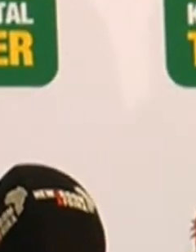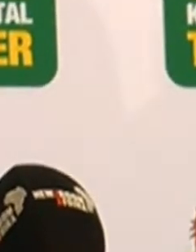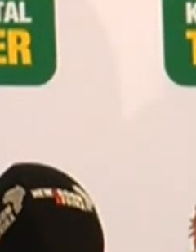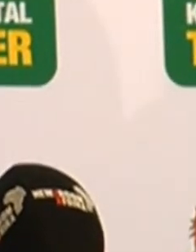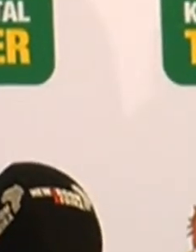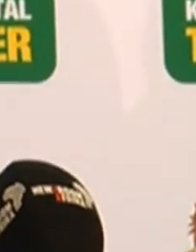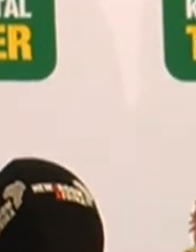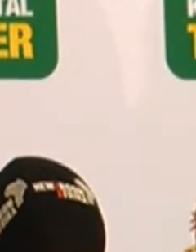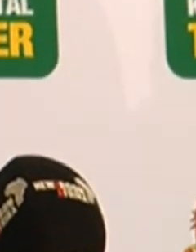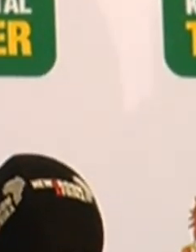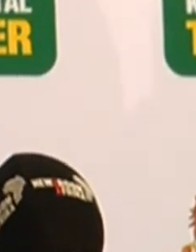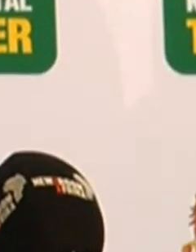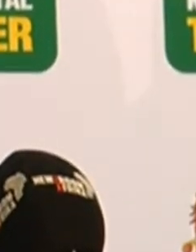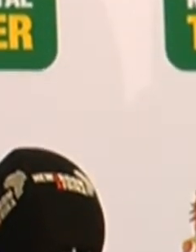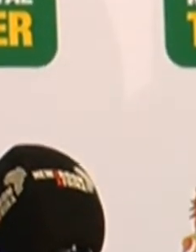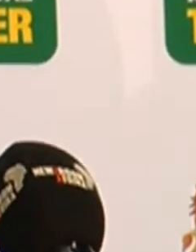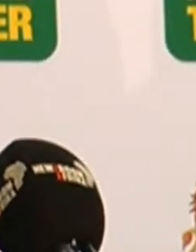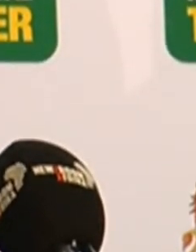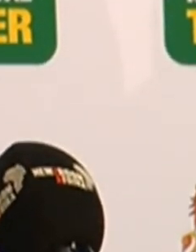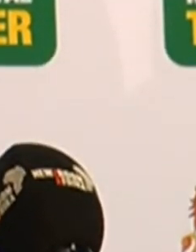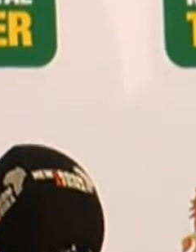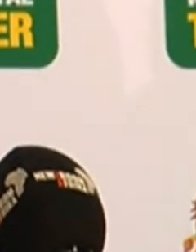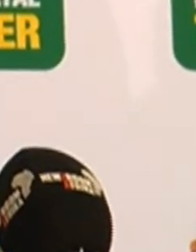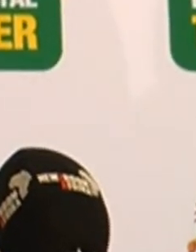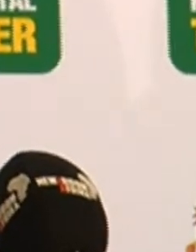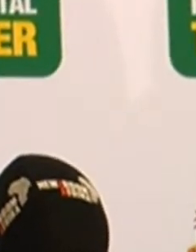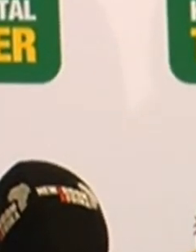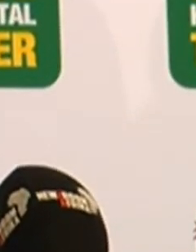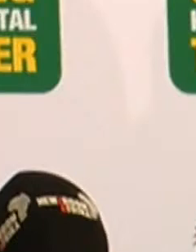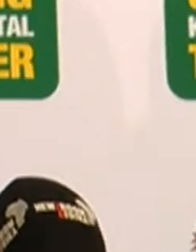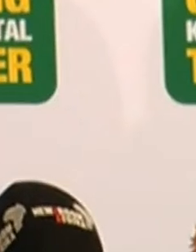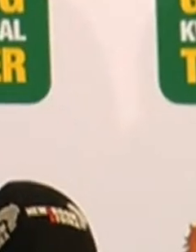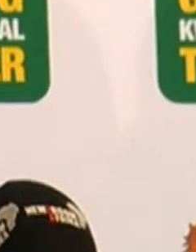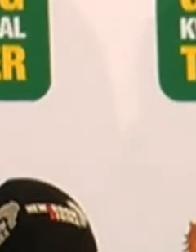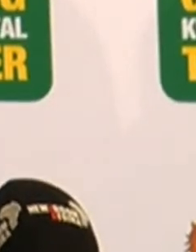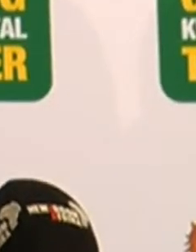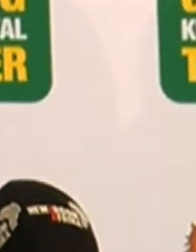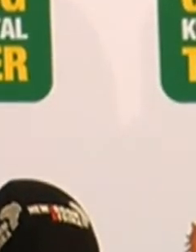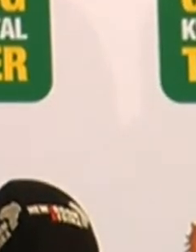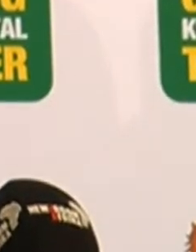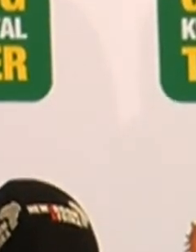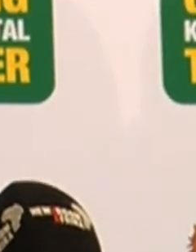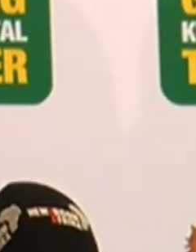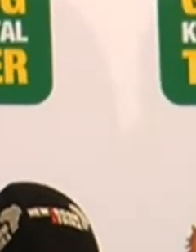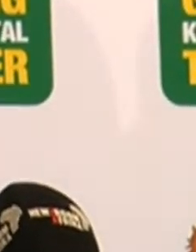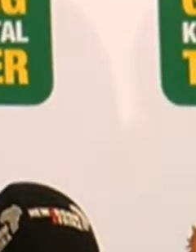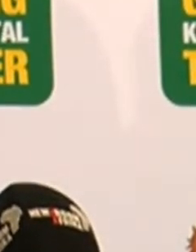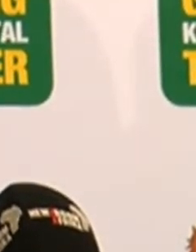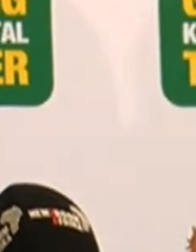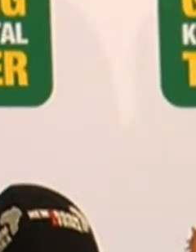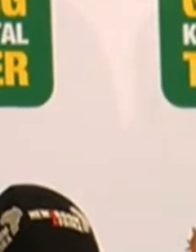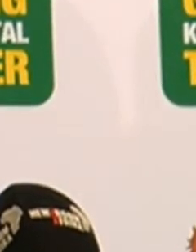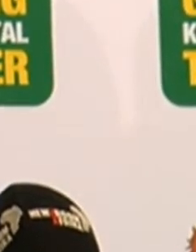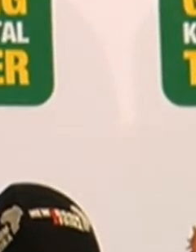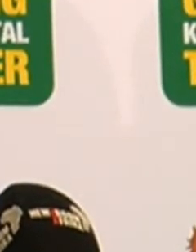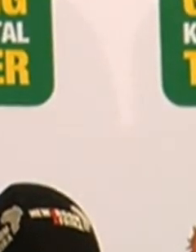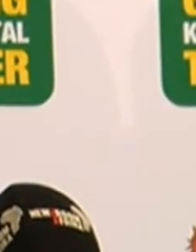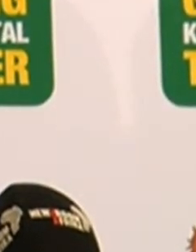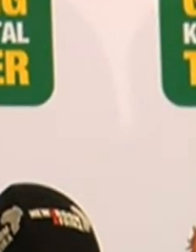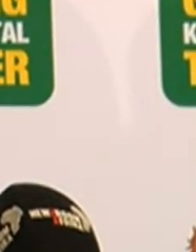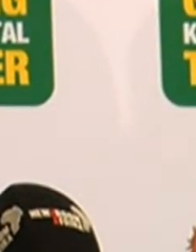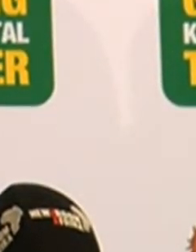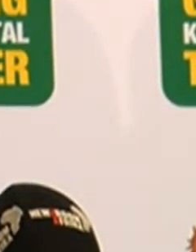The purpose of today's briefing is to provide the update to the people of KwaZulu-Natal and South Africa on